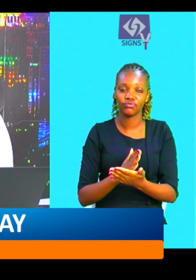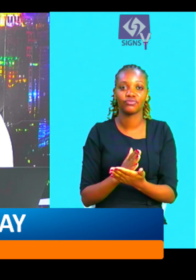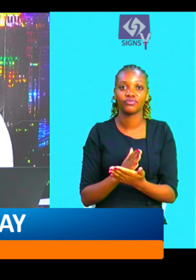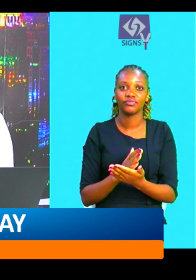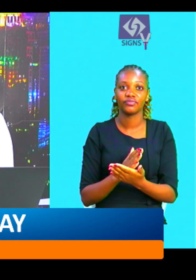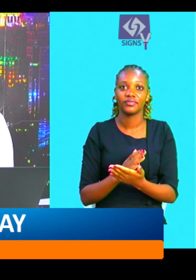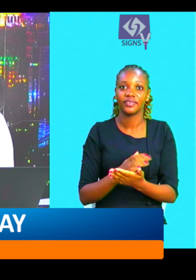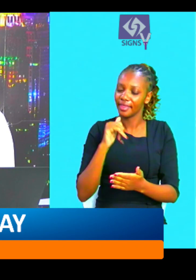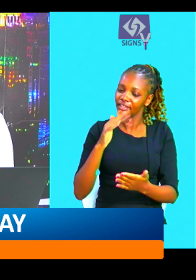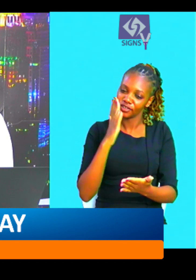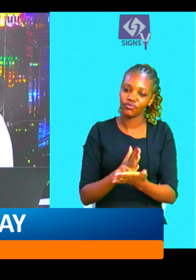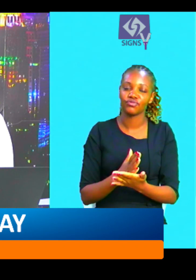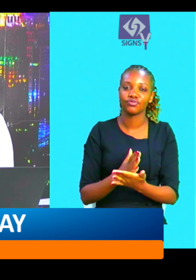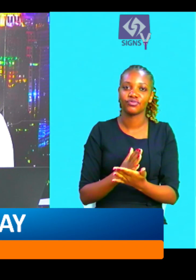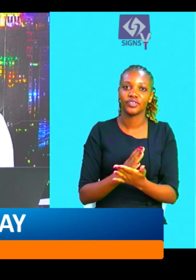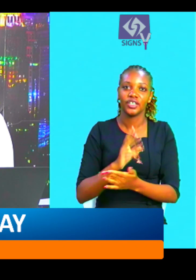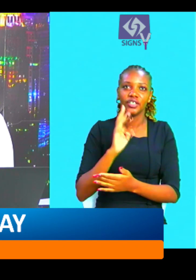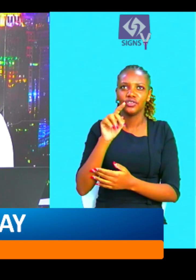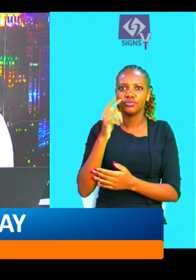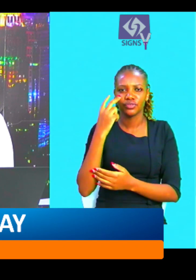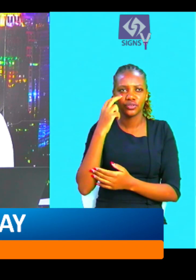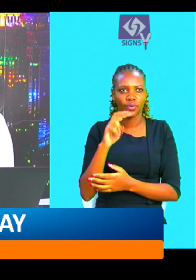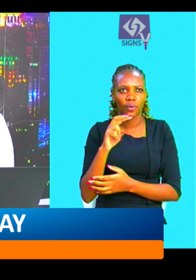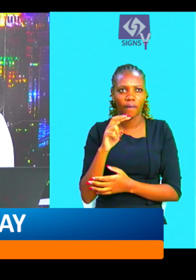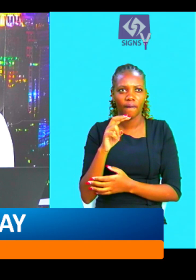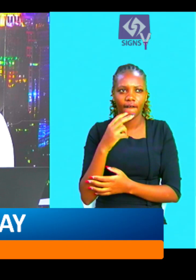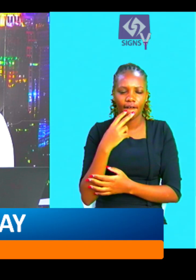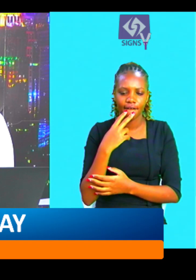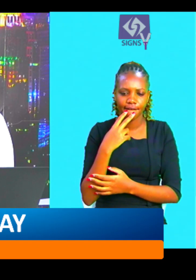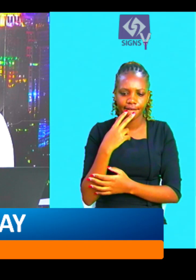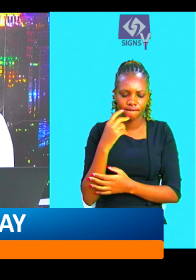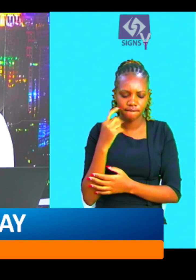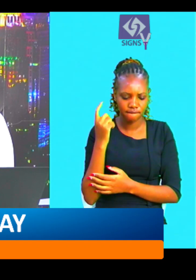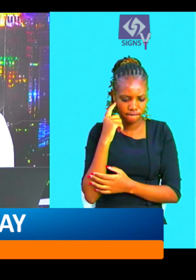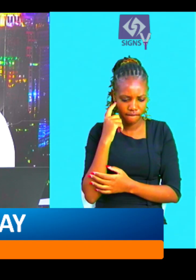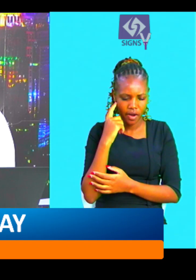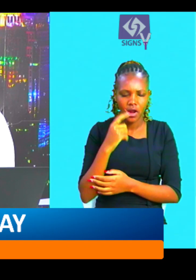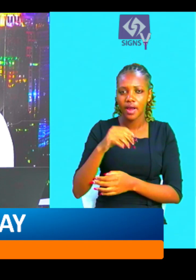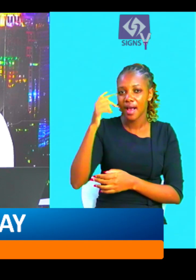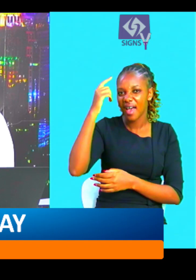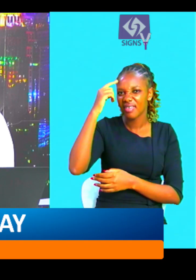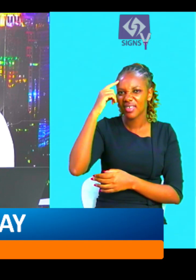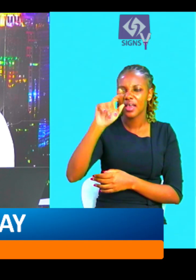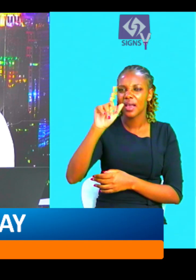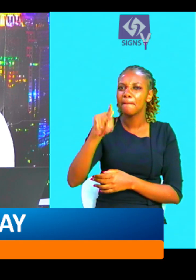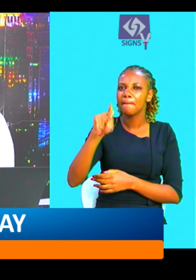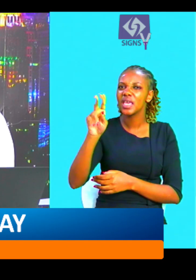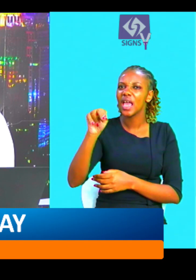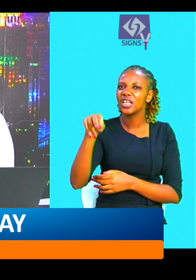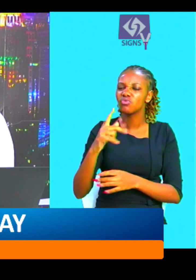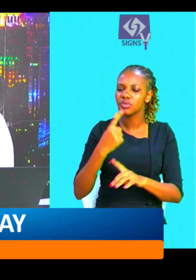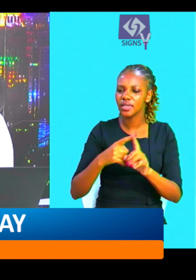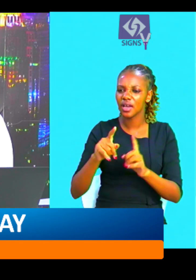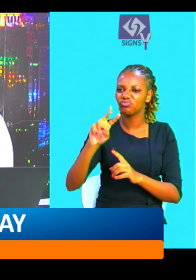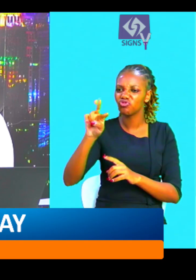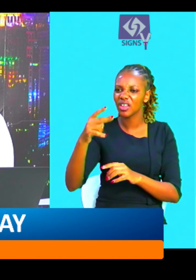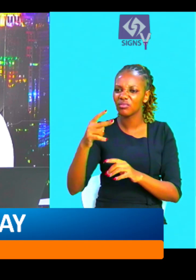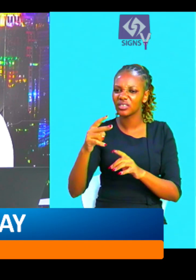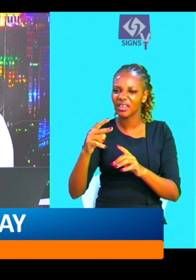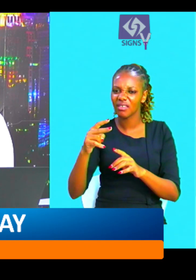get another flank that will be able to back me up? Because there